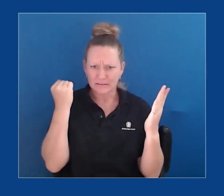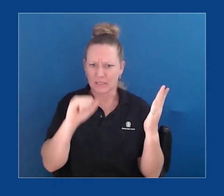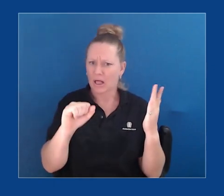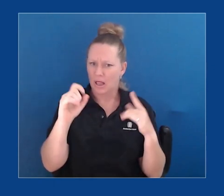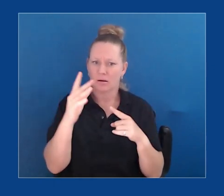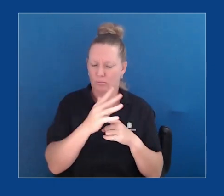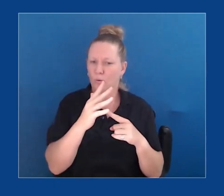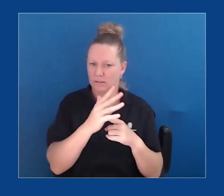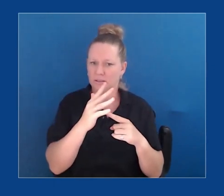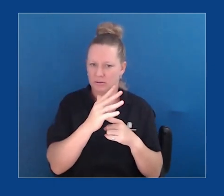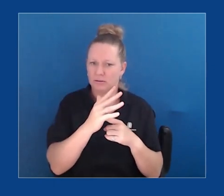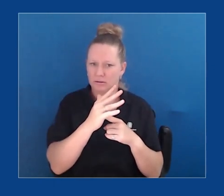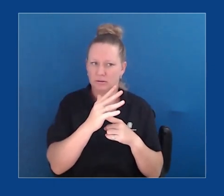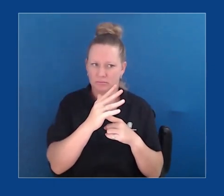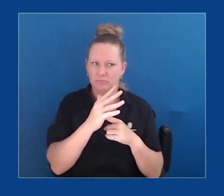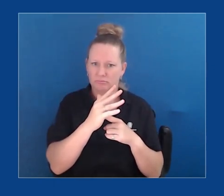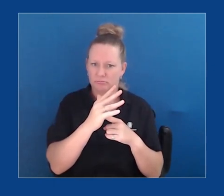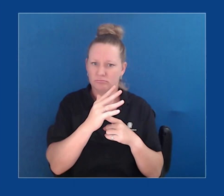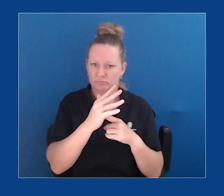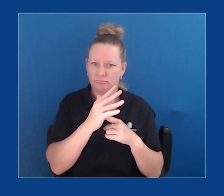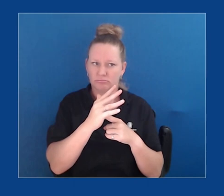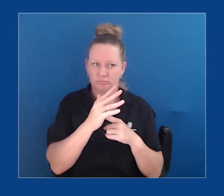to the way that we move forward with the new